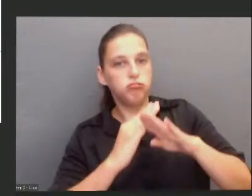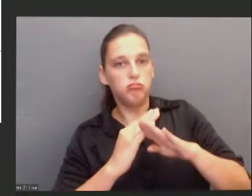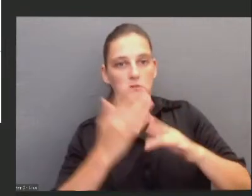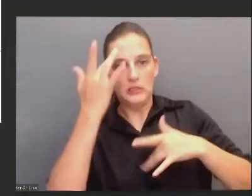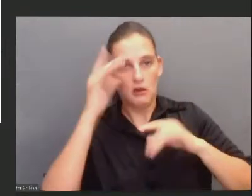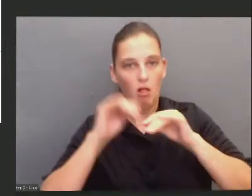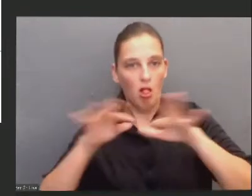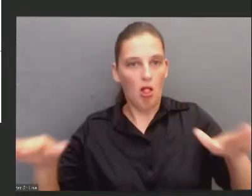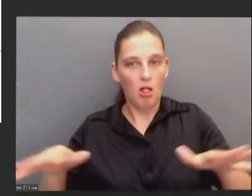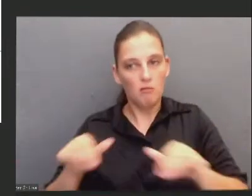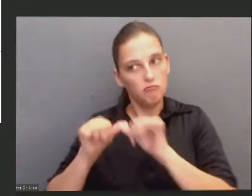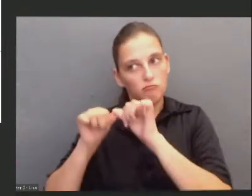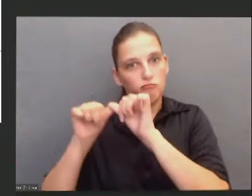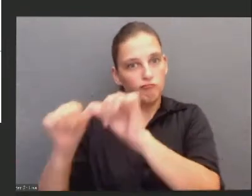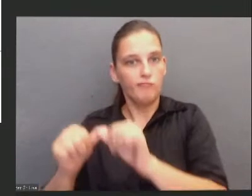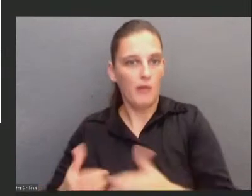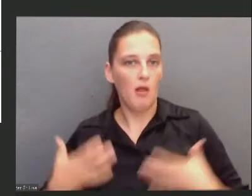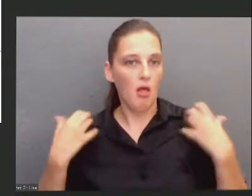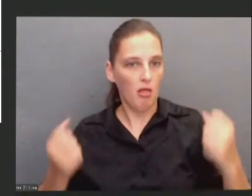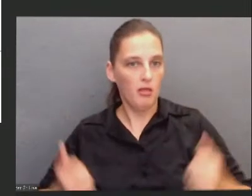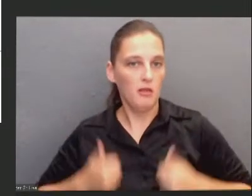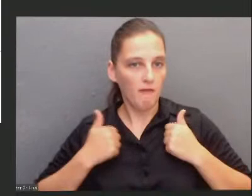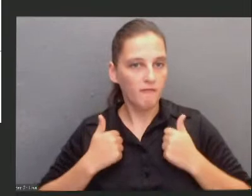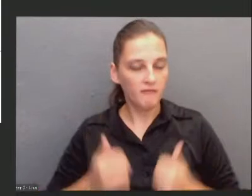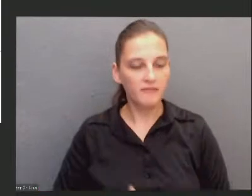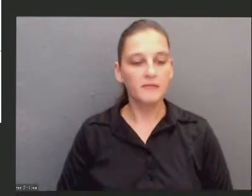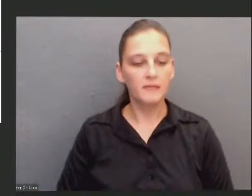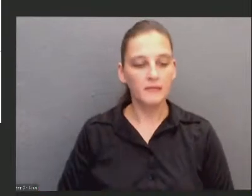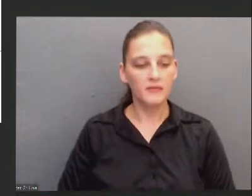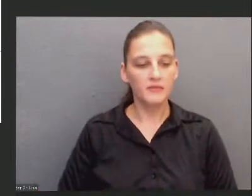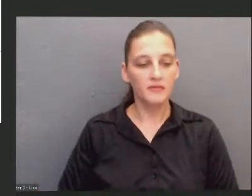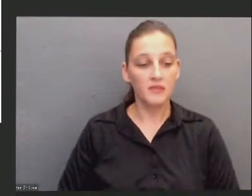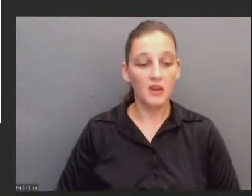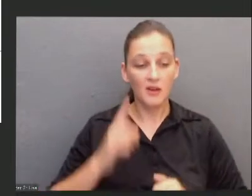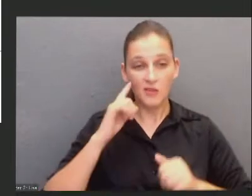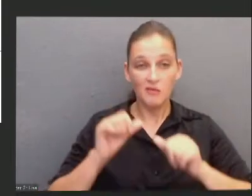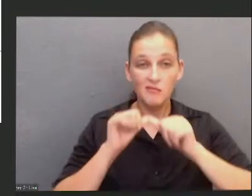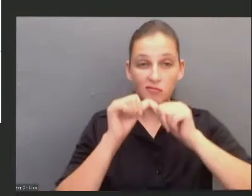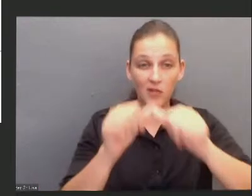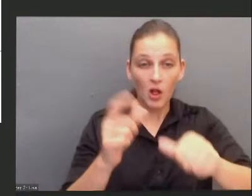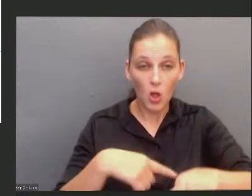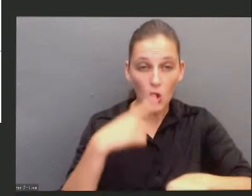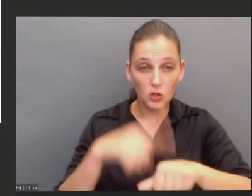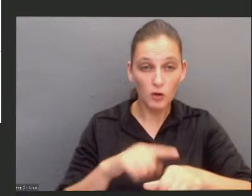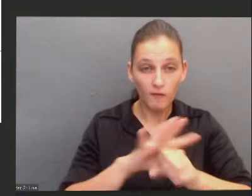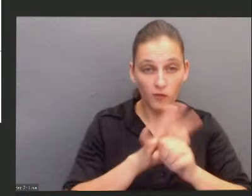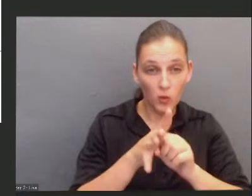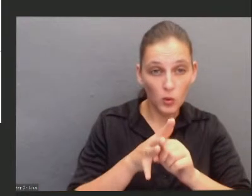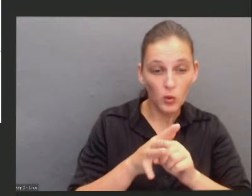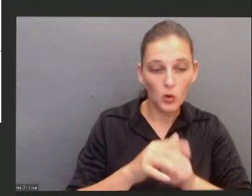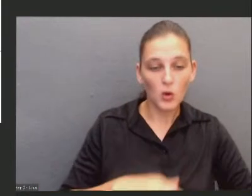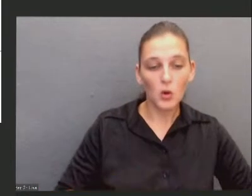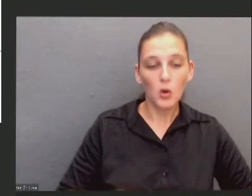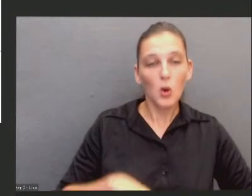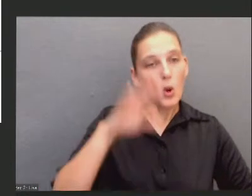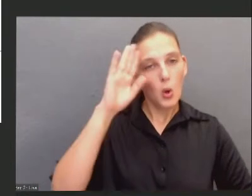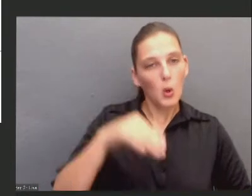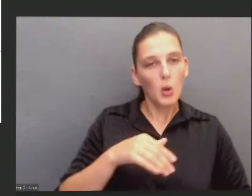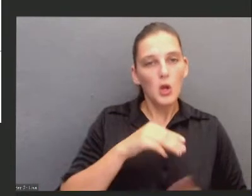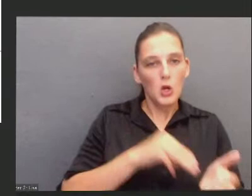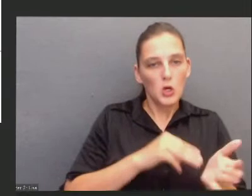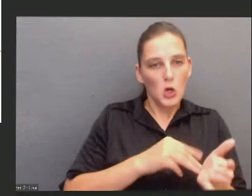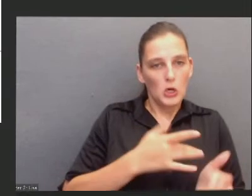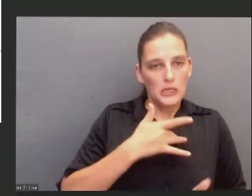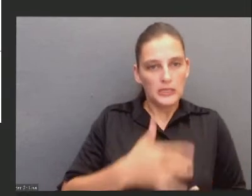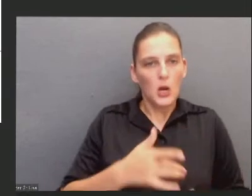As we looked at long COVID specifically, we realized that too frequently specialty centers focus their efforts toward the highest paying